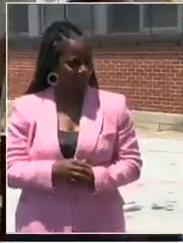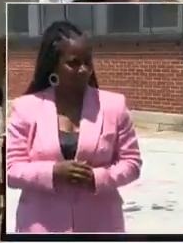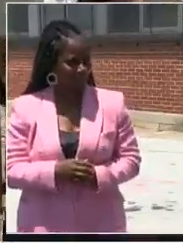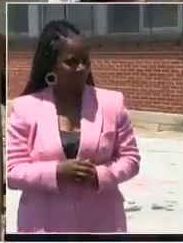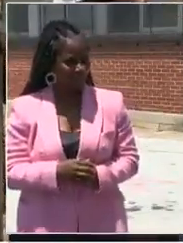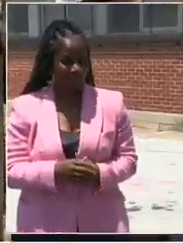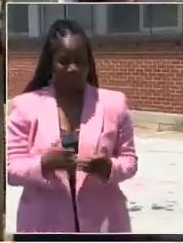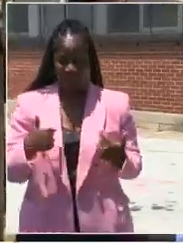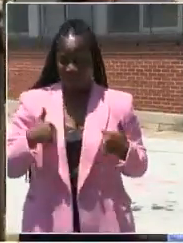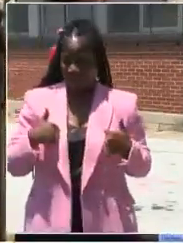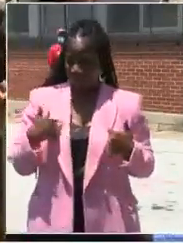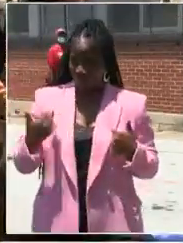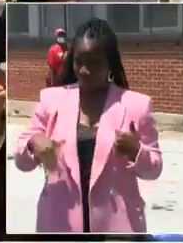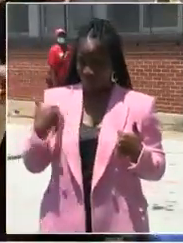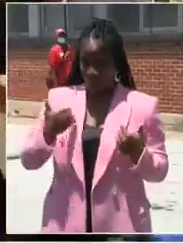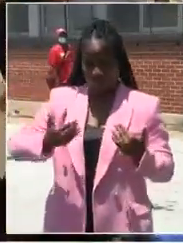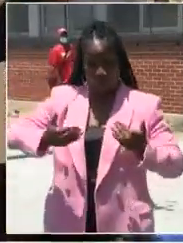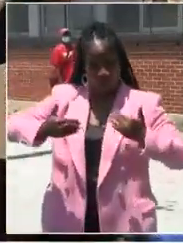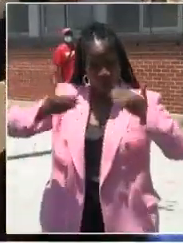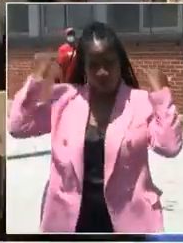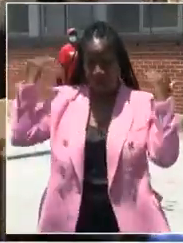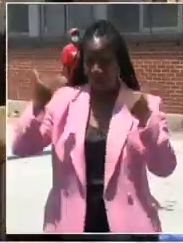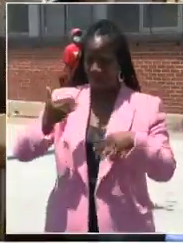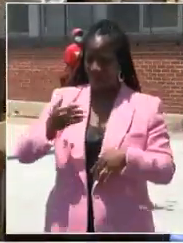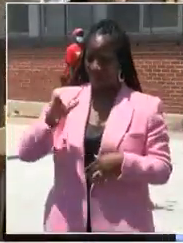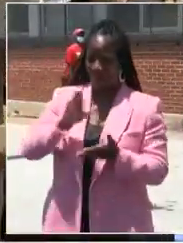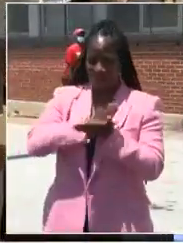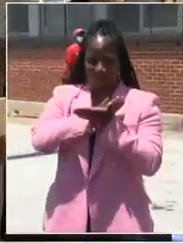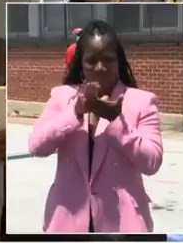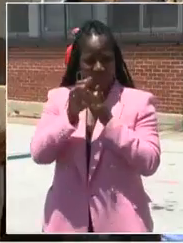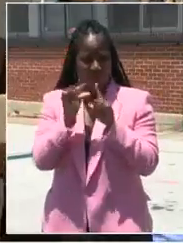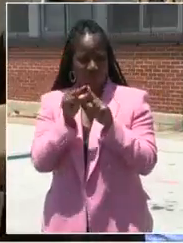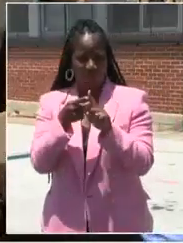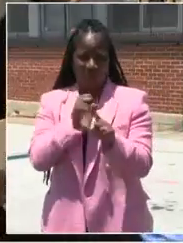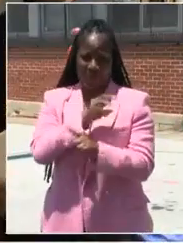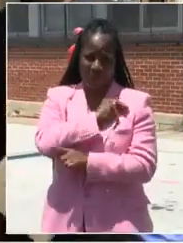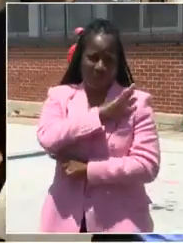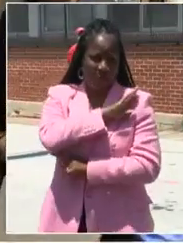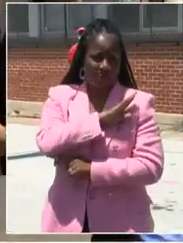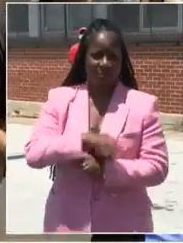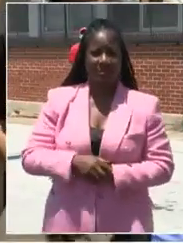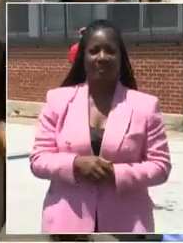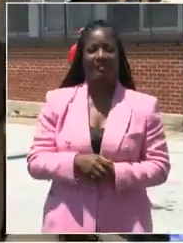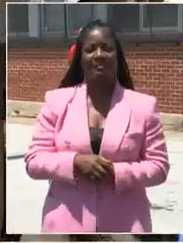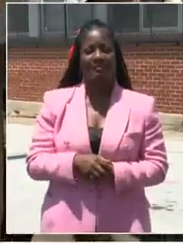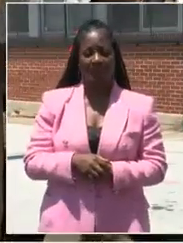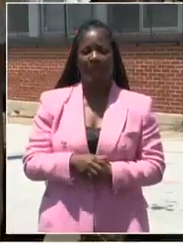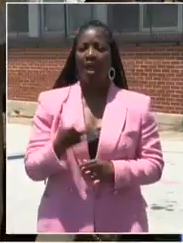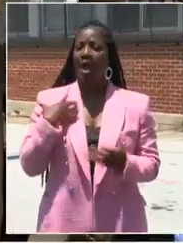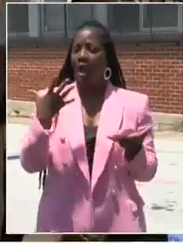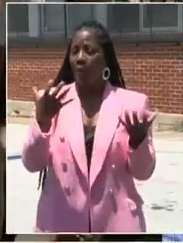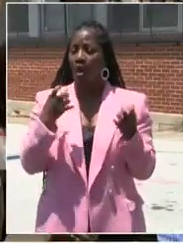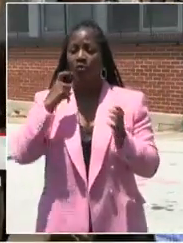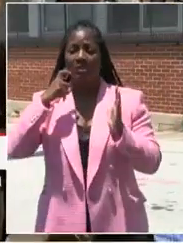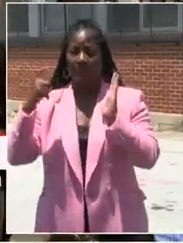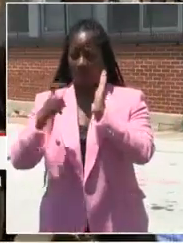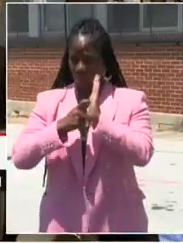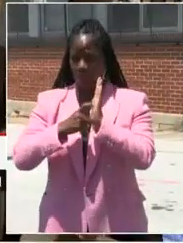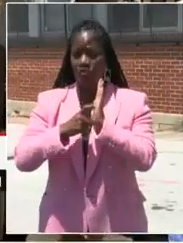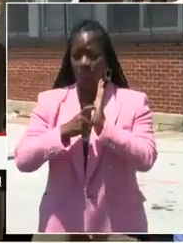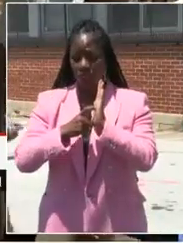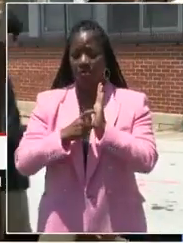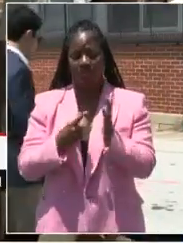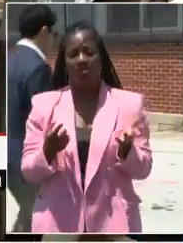I'm overwhelmed by the kind words from the mayor. I want to acknowledge that